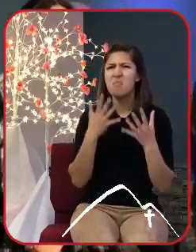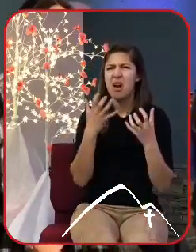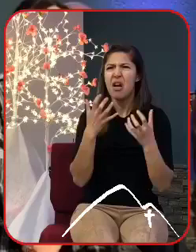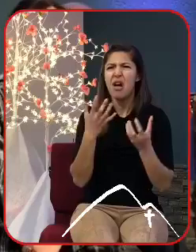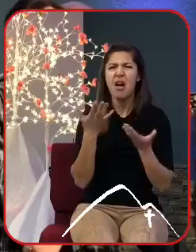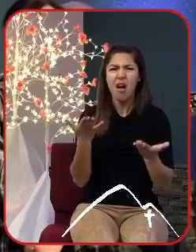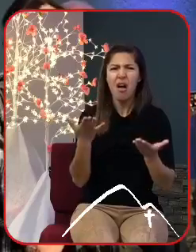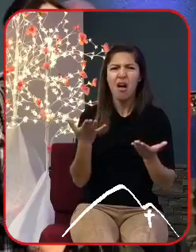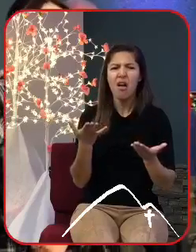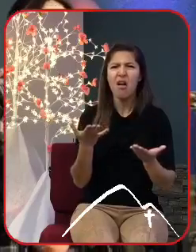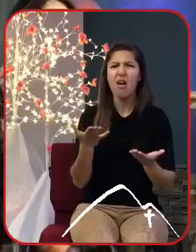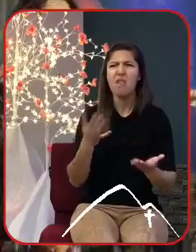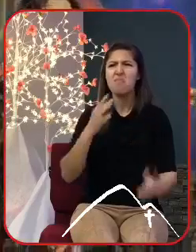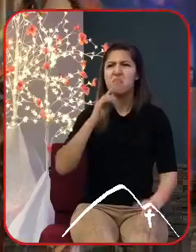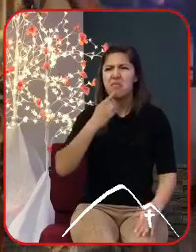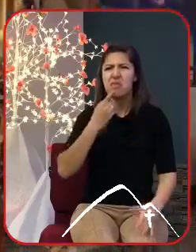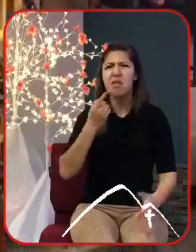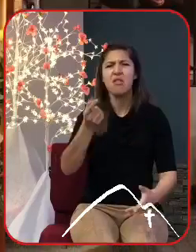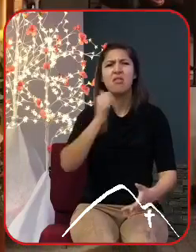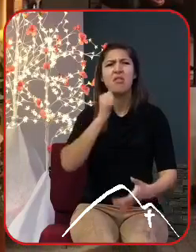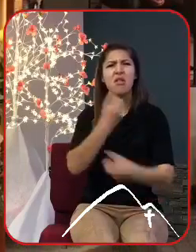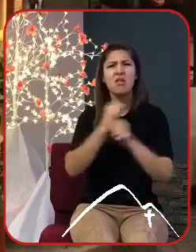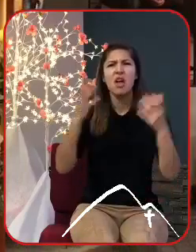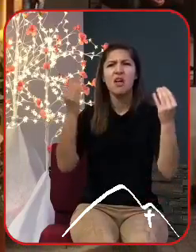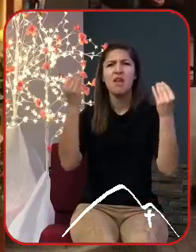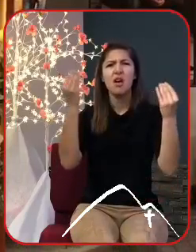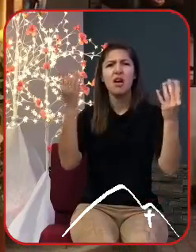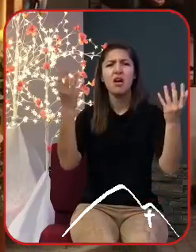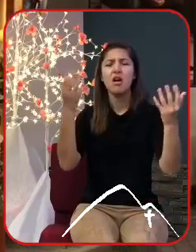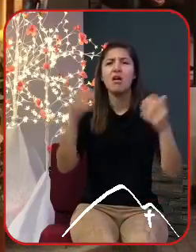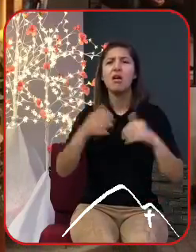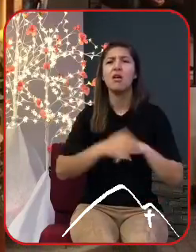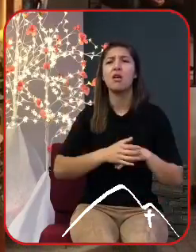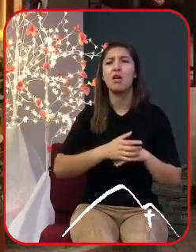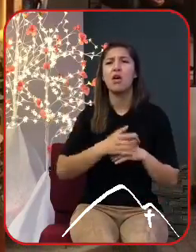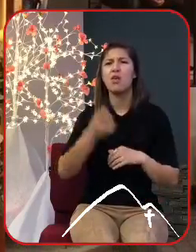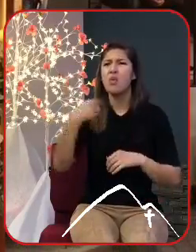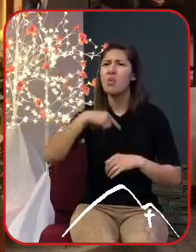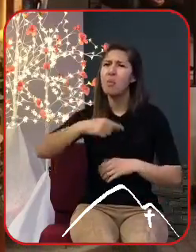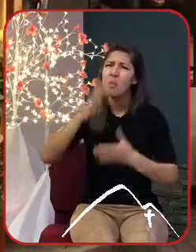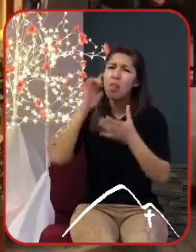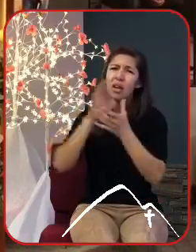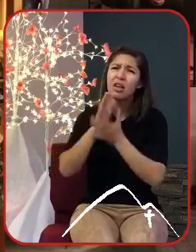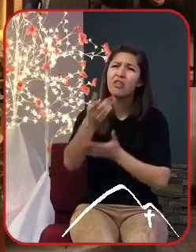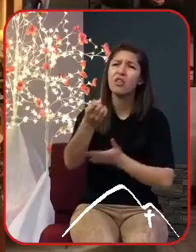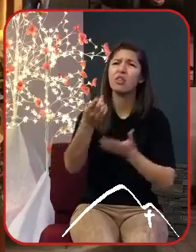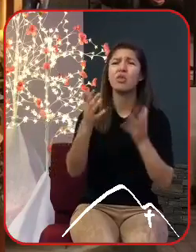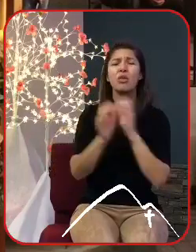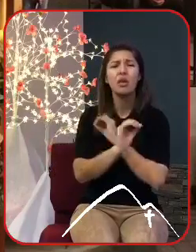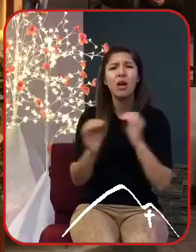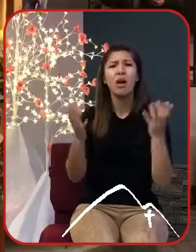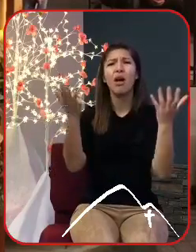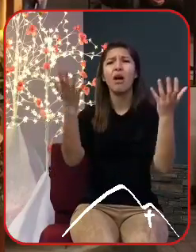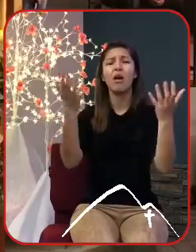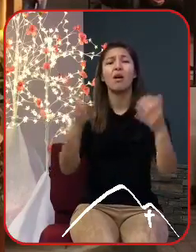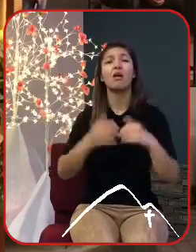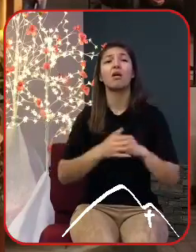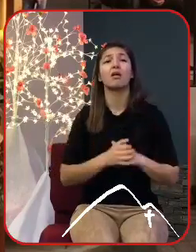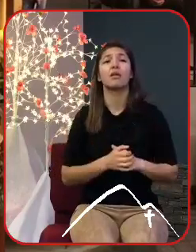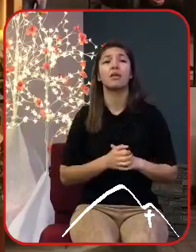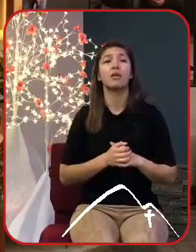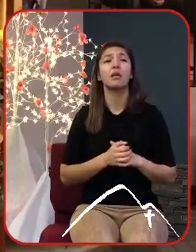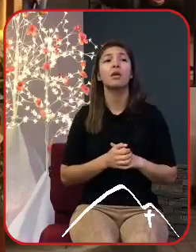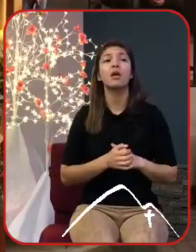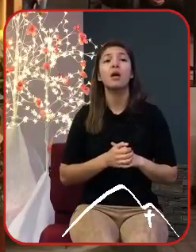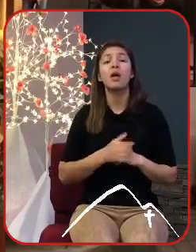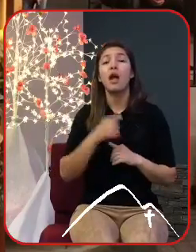great disappointment in the one they were sure was the Messiah, because they never saw that his deliverance was